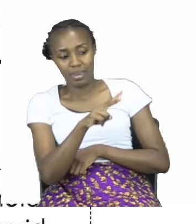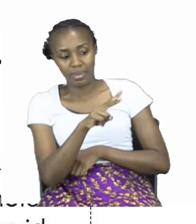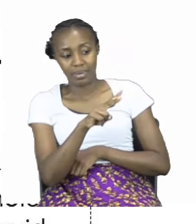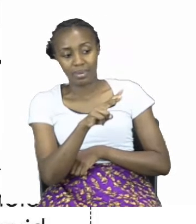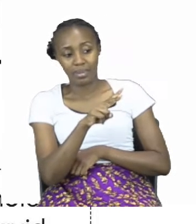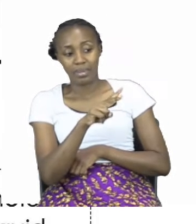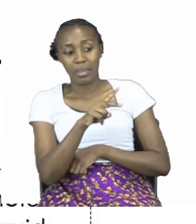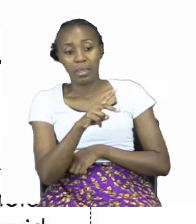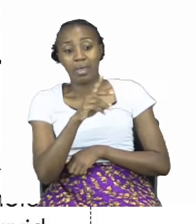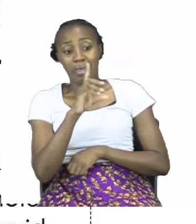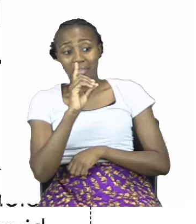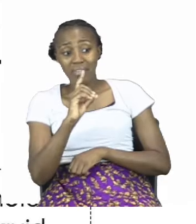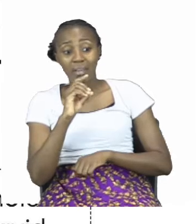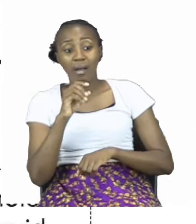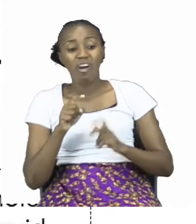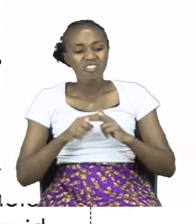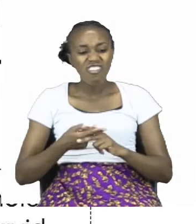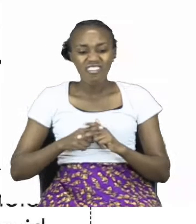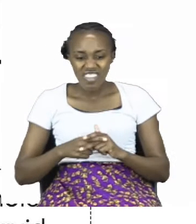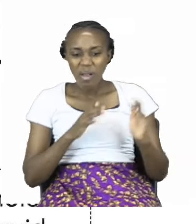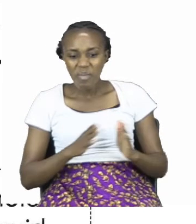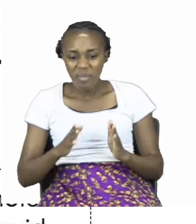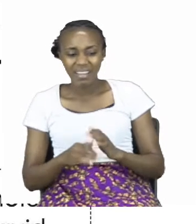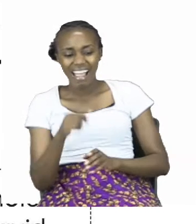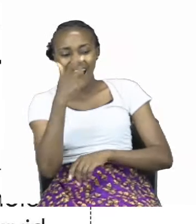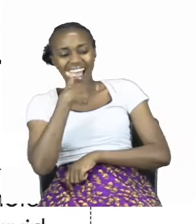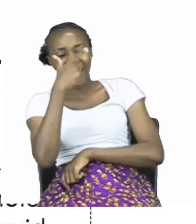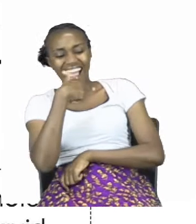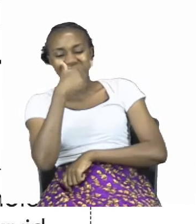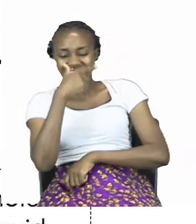work David was doing while he watched a movie.